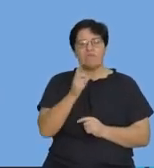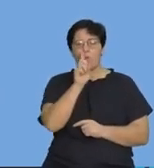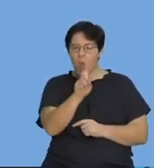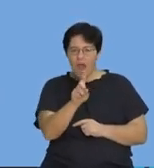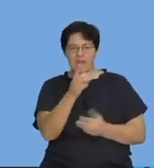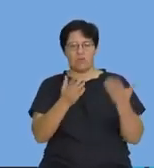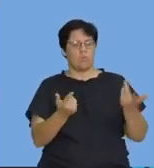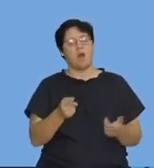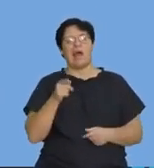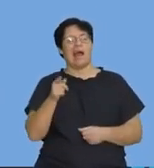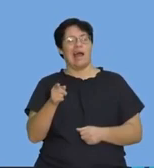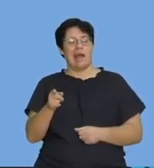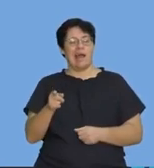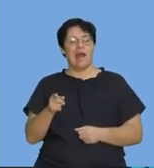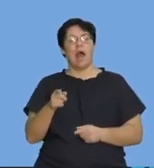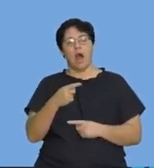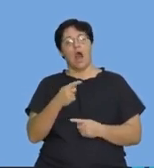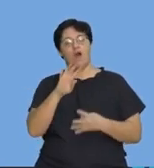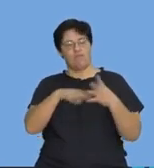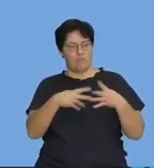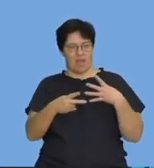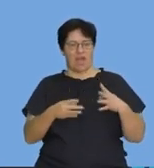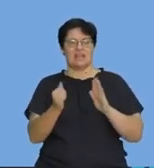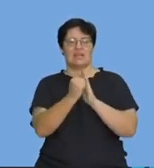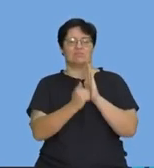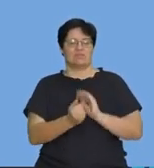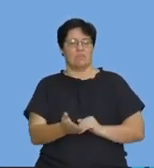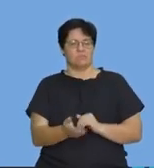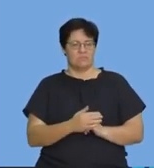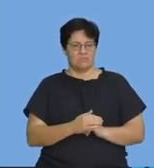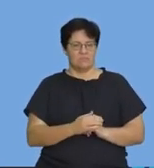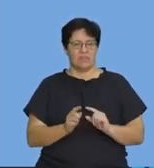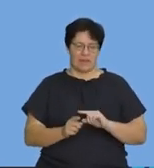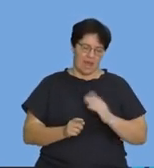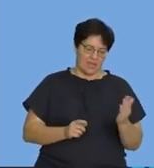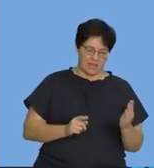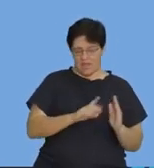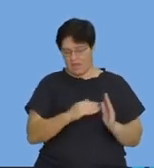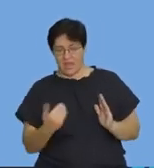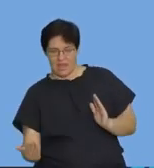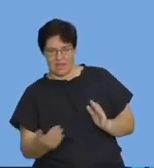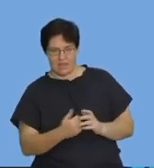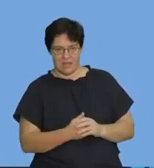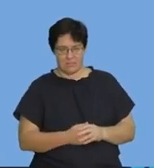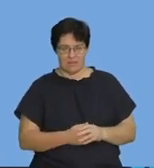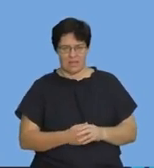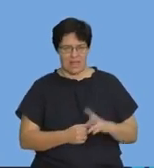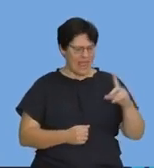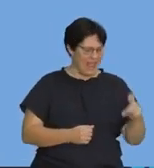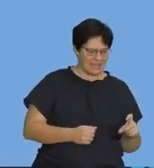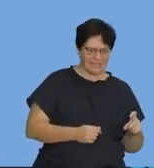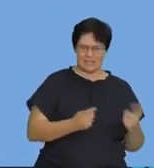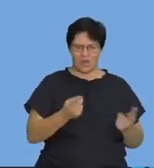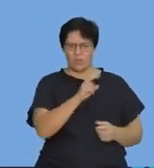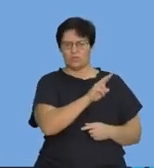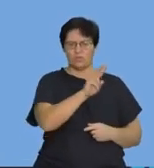that you can just make the subject of the formula, and then everything else to one side. But if you have 2 x's and one is